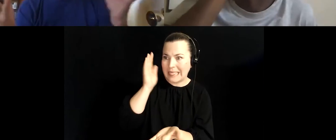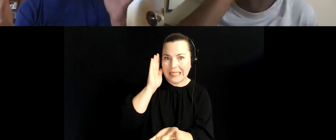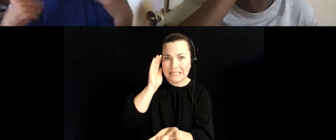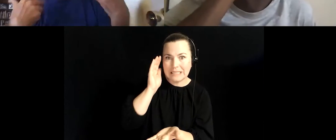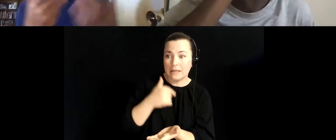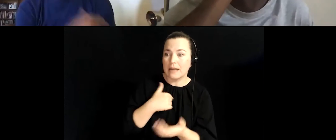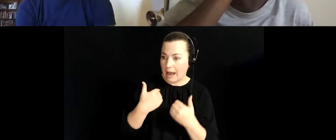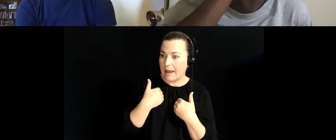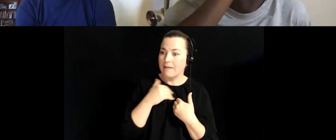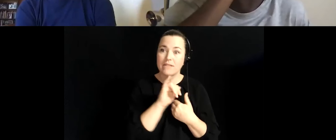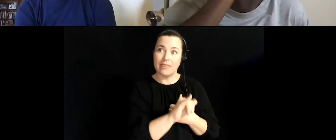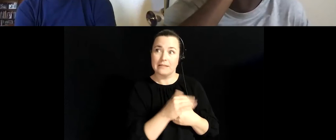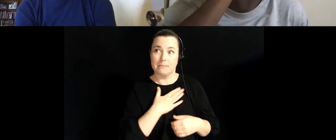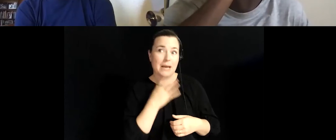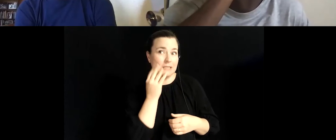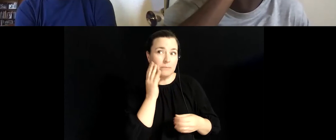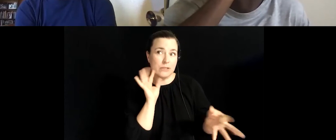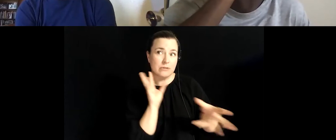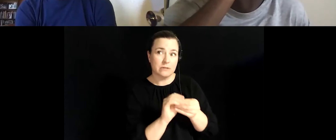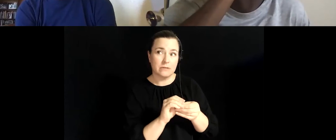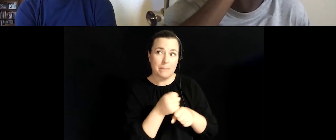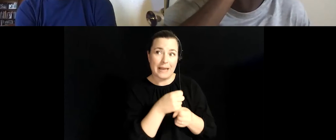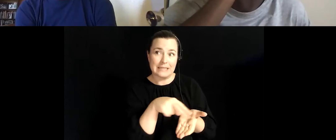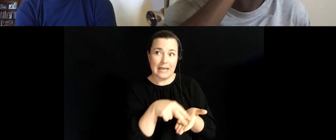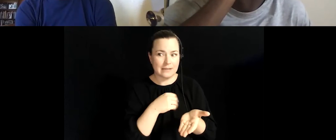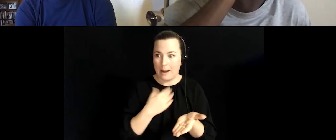making dances and happy to share it.